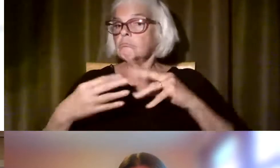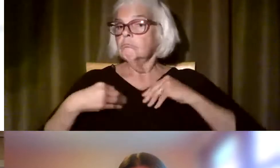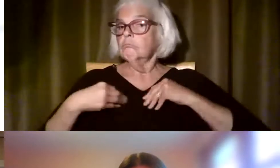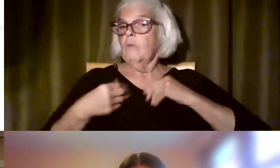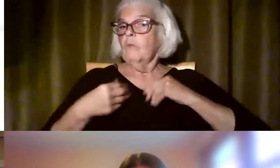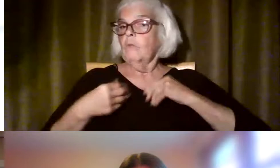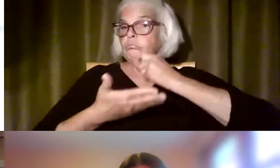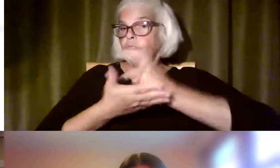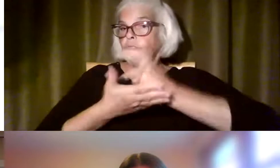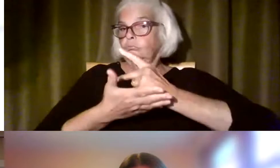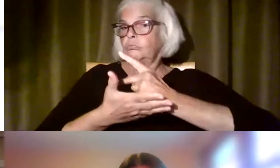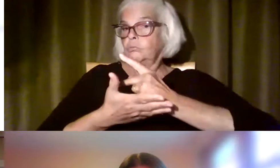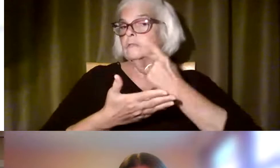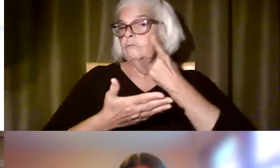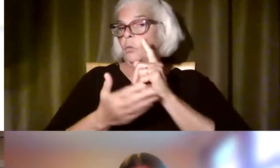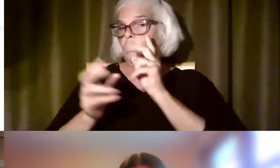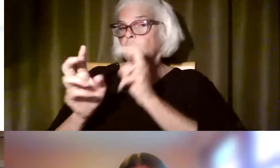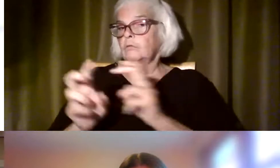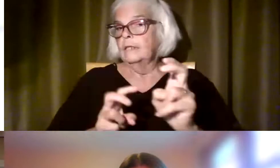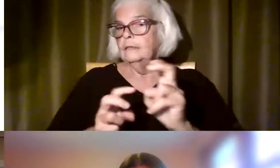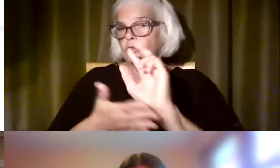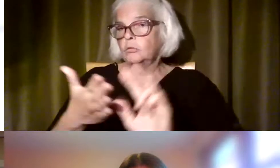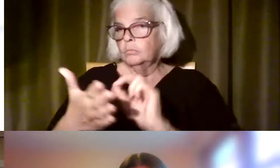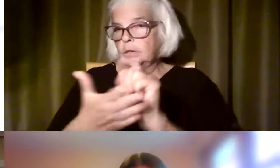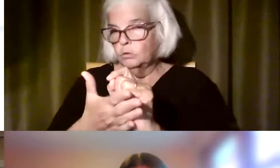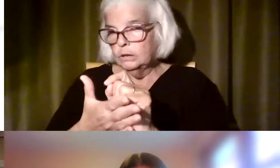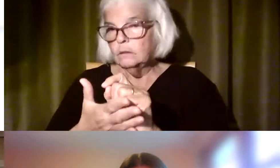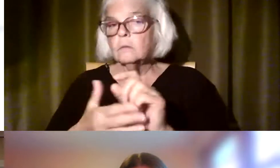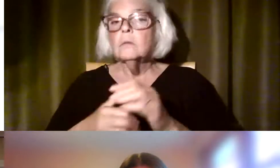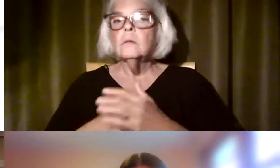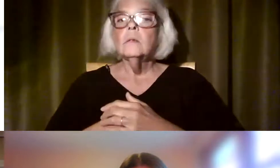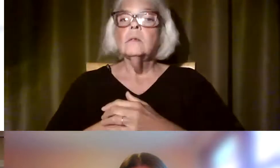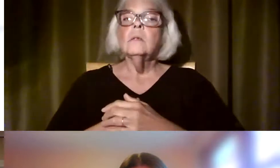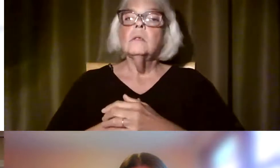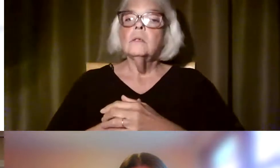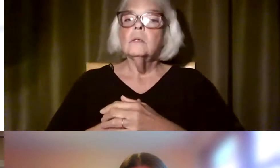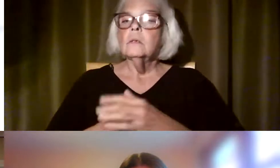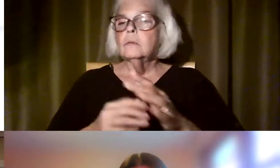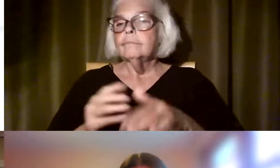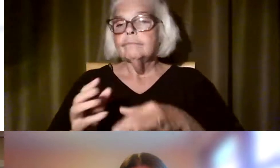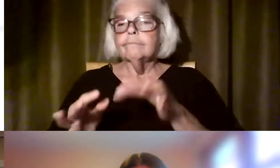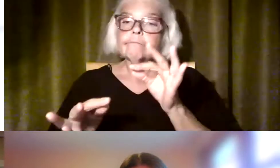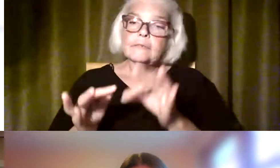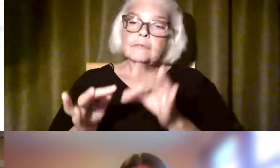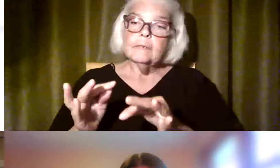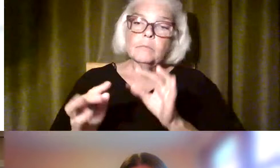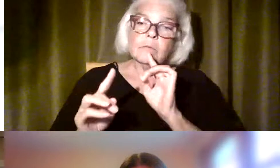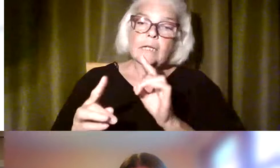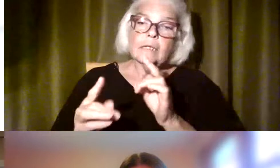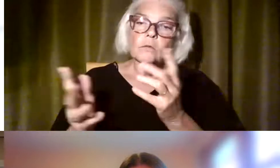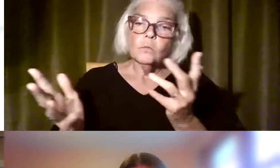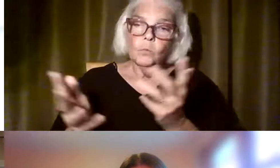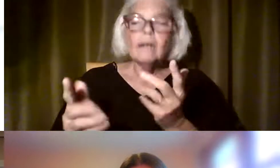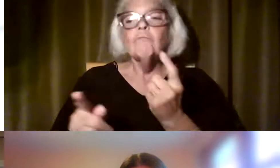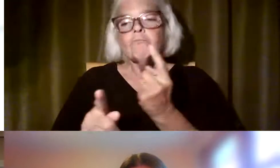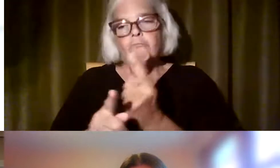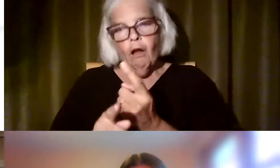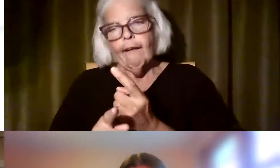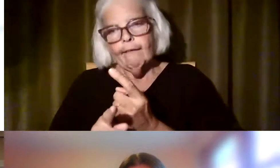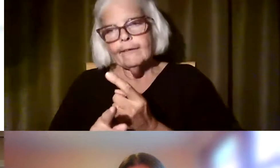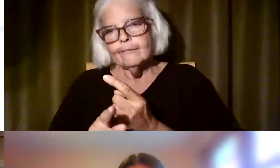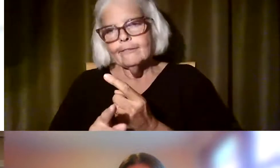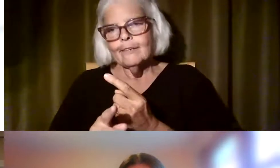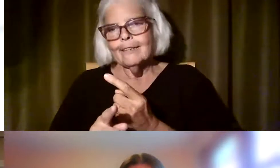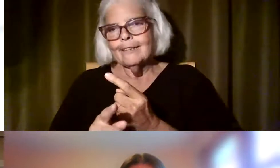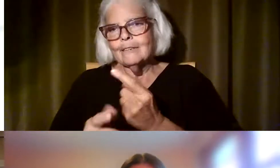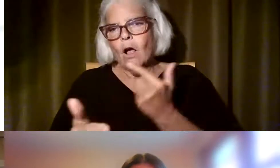So the simplest answer is it'll be assessed as we get closer to what things